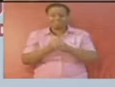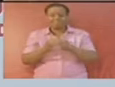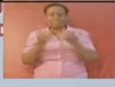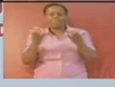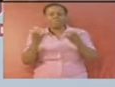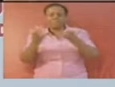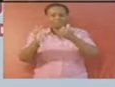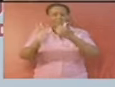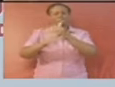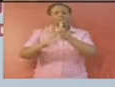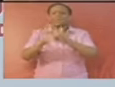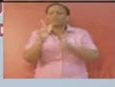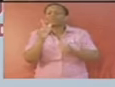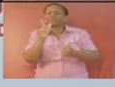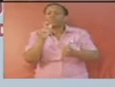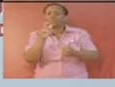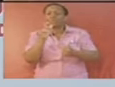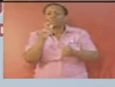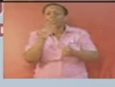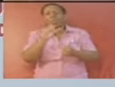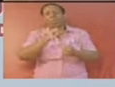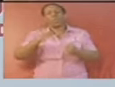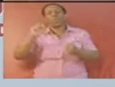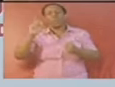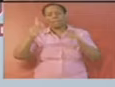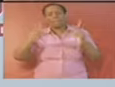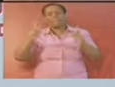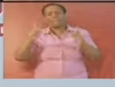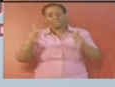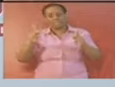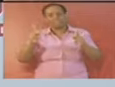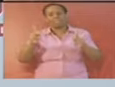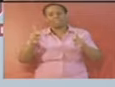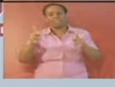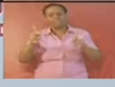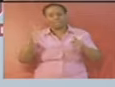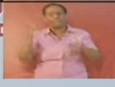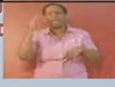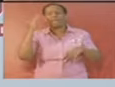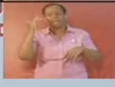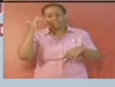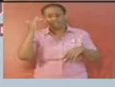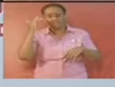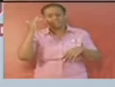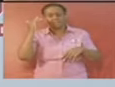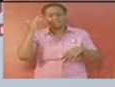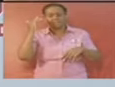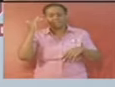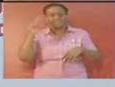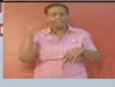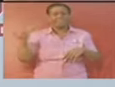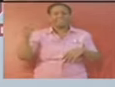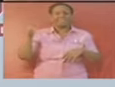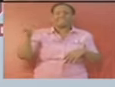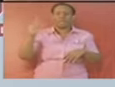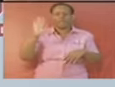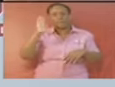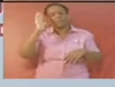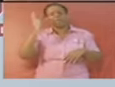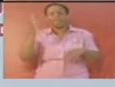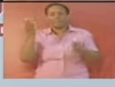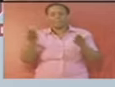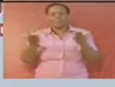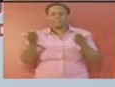elderly that is going to bear the brunt of our celebration this Christmas. Because healthy